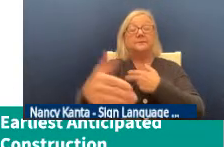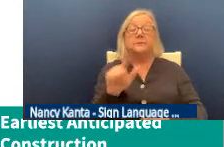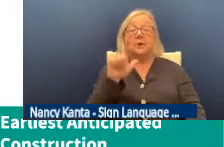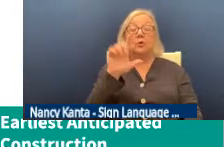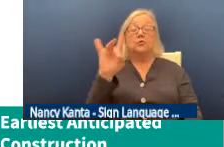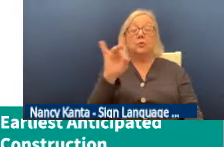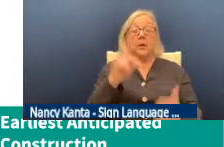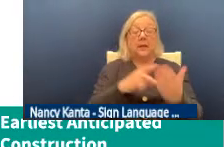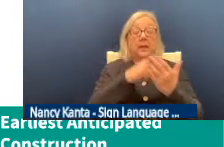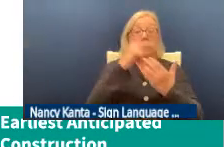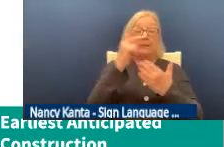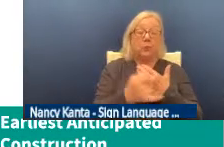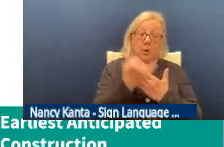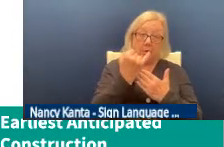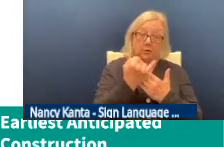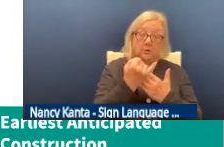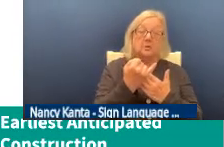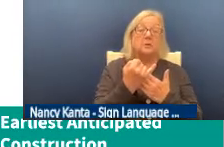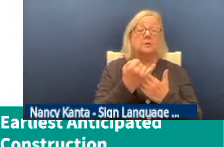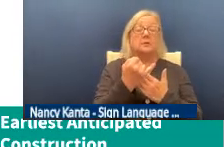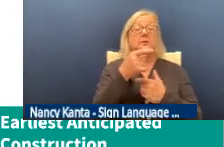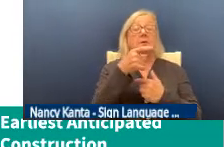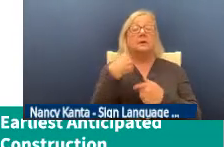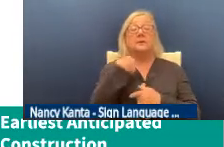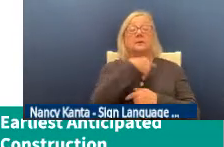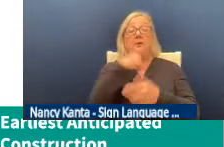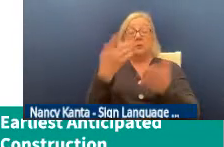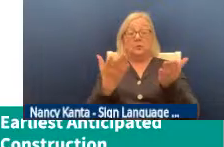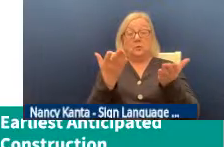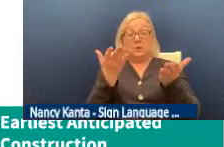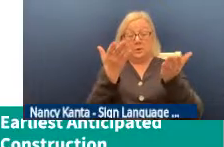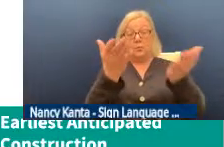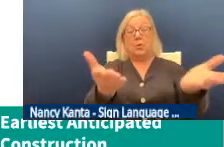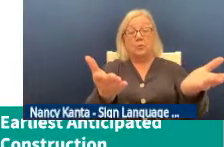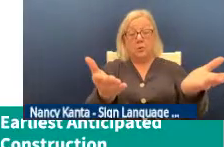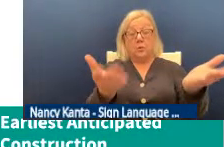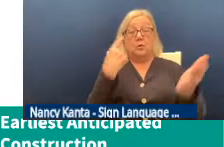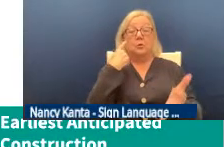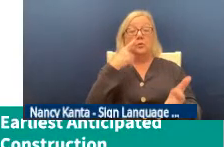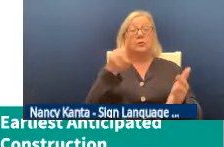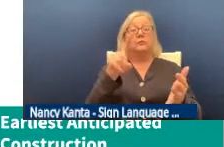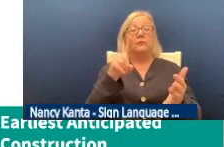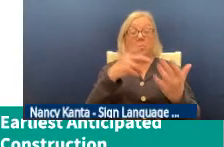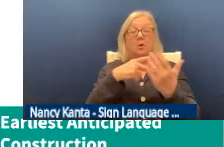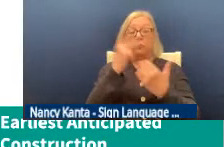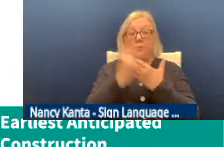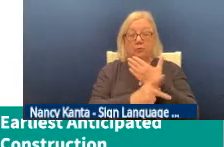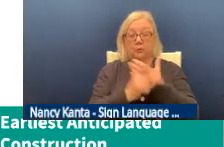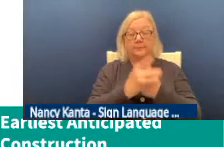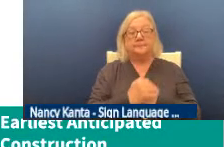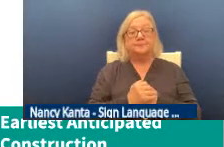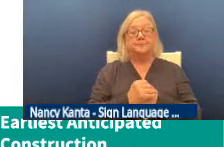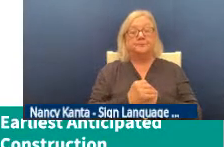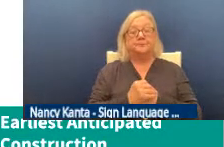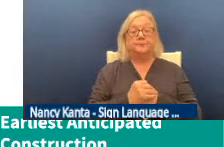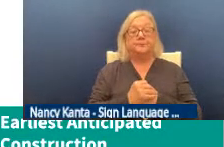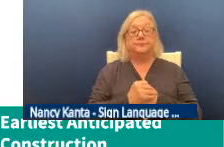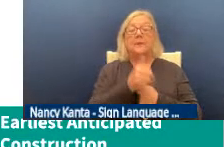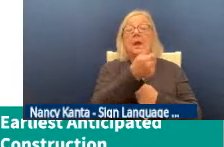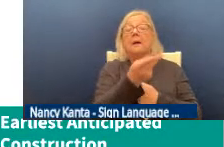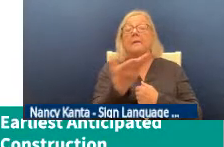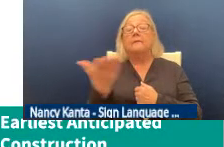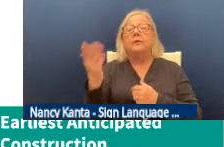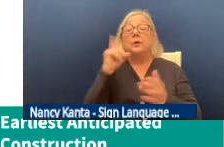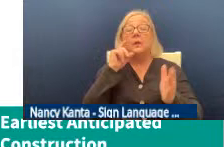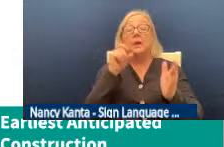contracts, projects that we're proposing currently for the entire program. A few things of note on